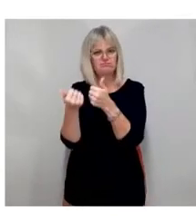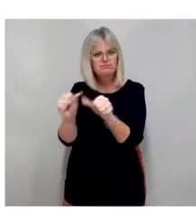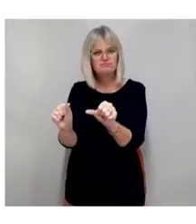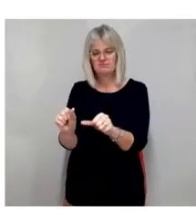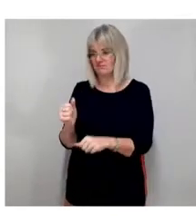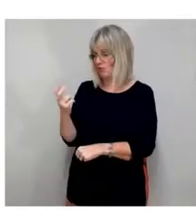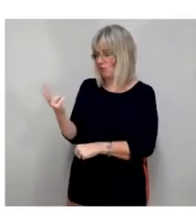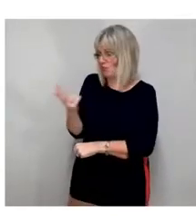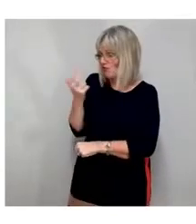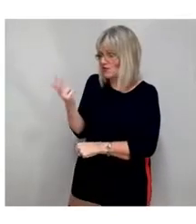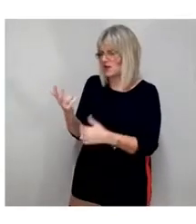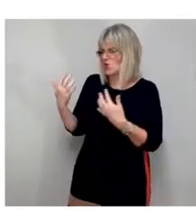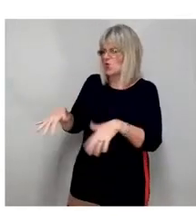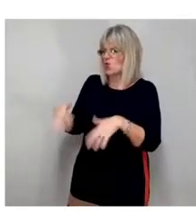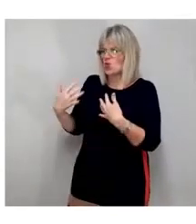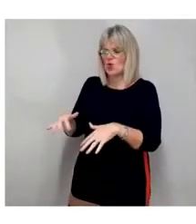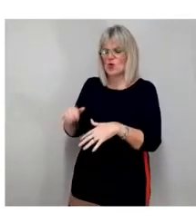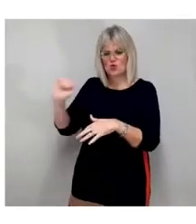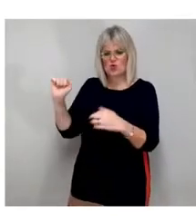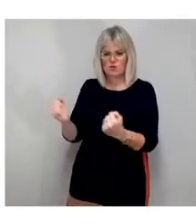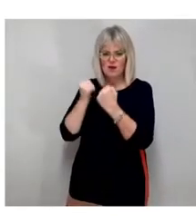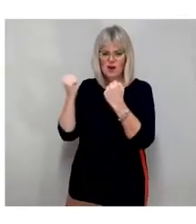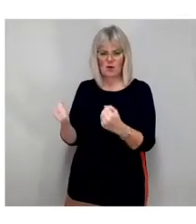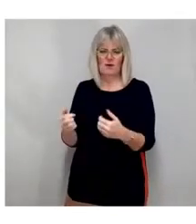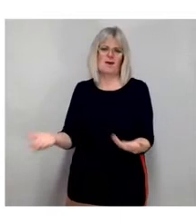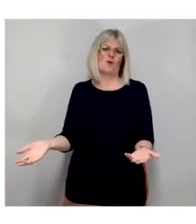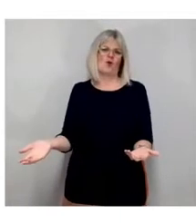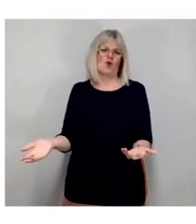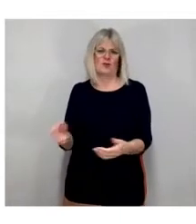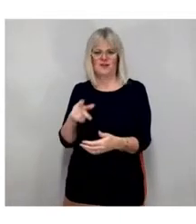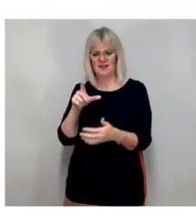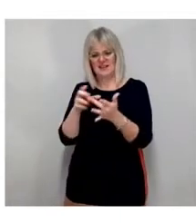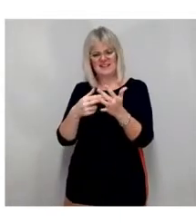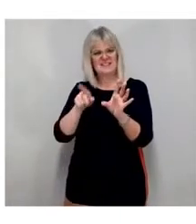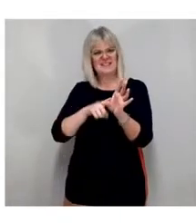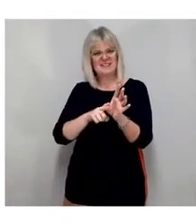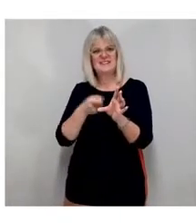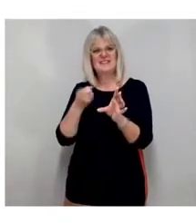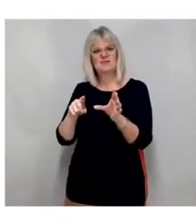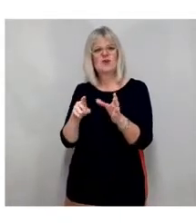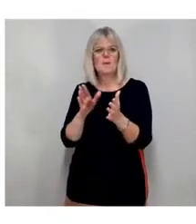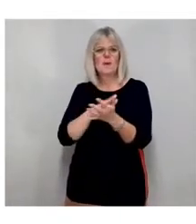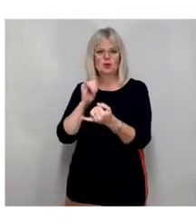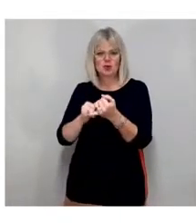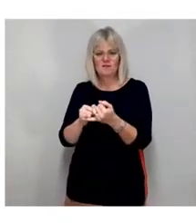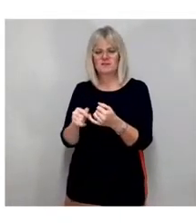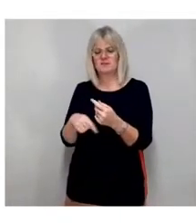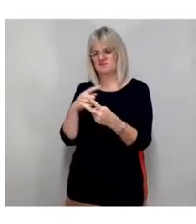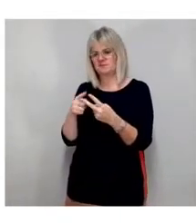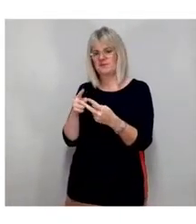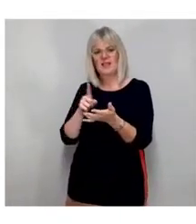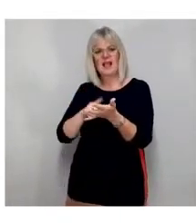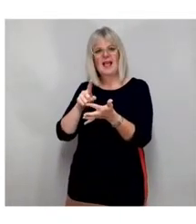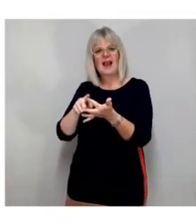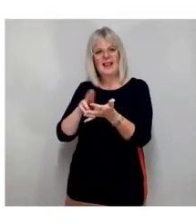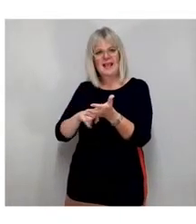have collectively. I mean, come on, we've got Cindy here from Microsoft in the tech space. We've got Leena from